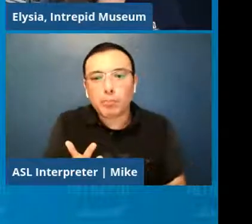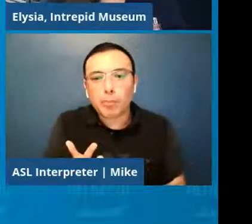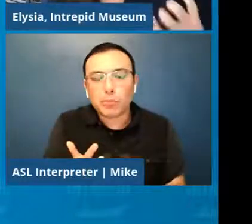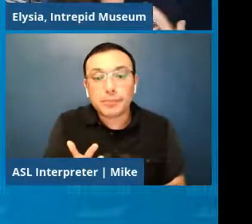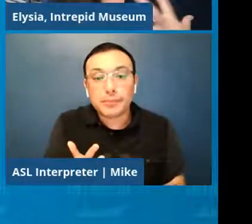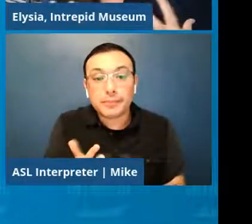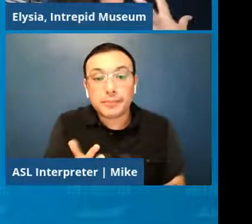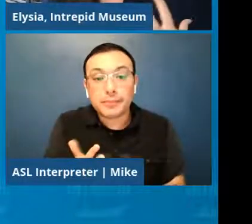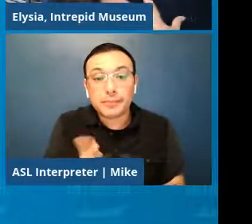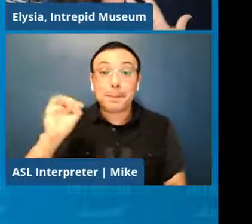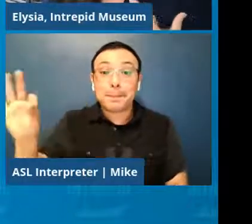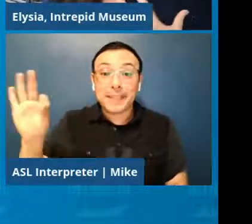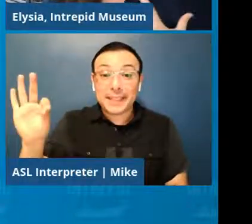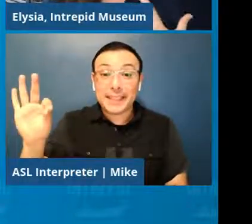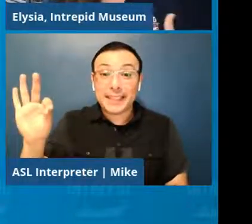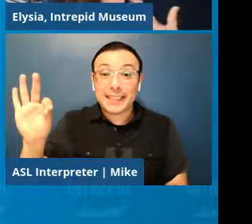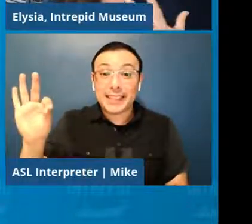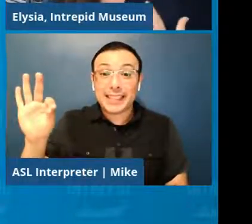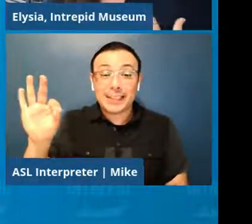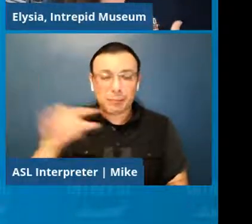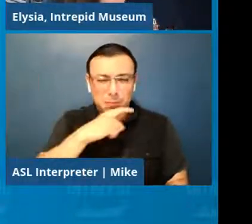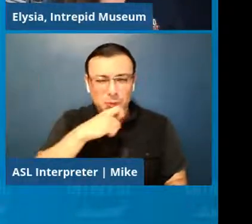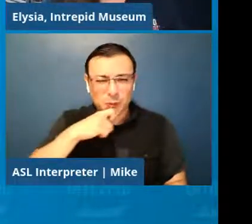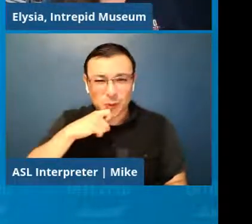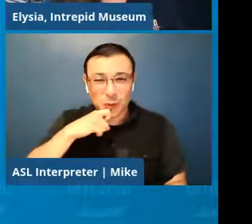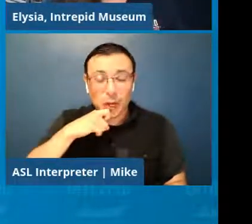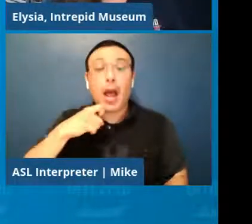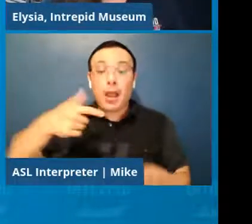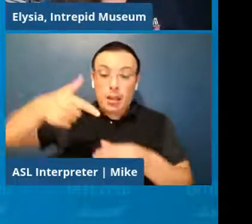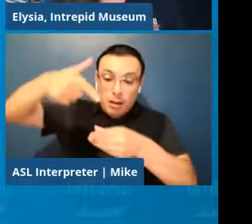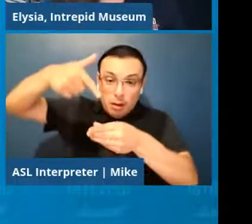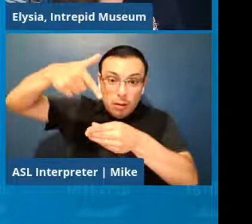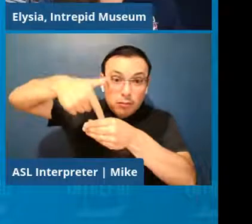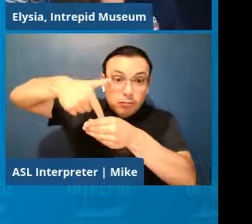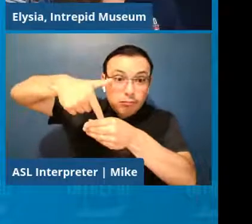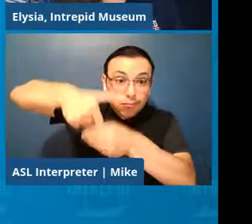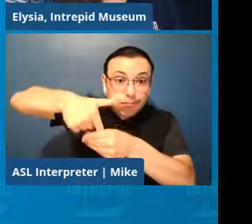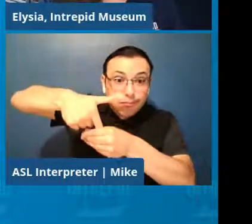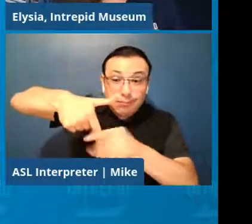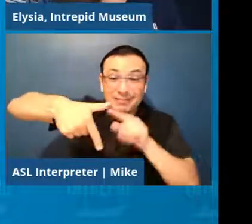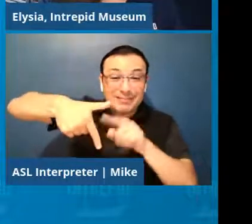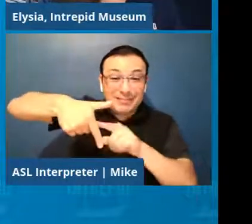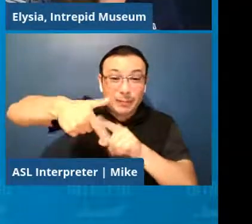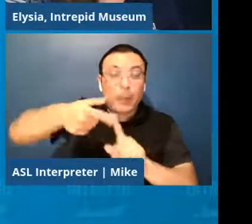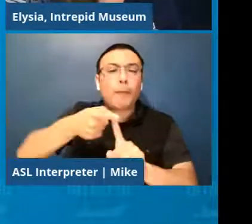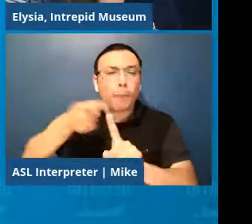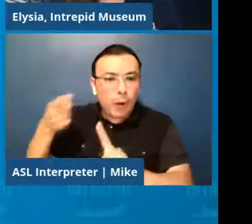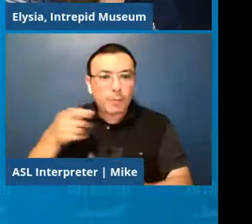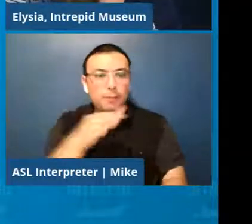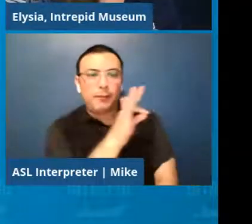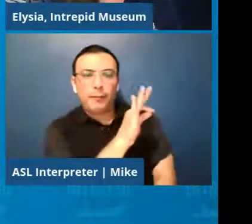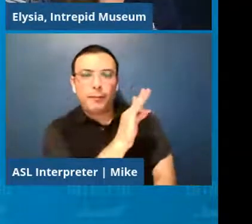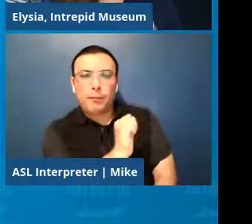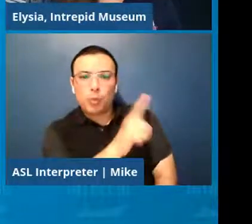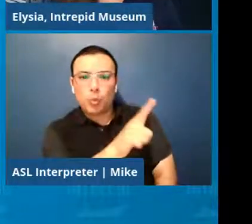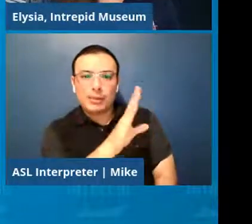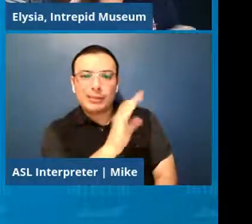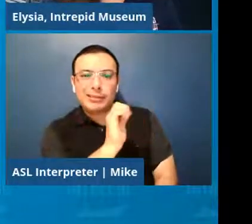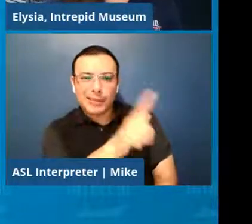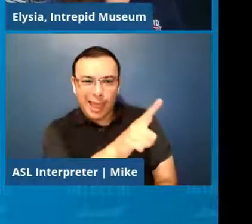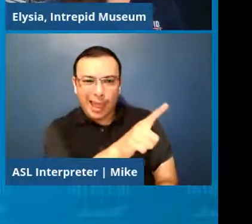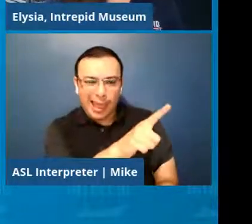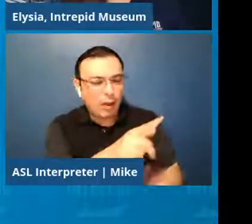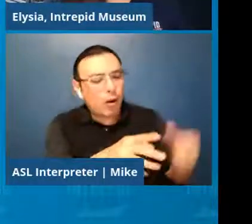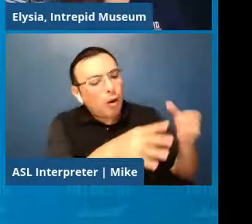there, kind of reconstituted in that bag, reformed with water. And some of the other food flown on later Gemini missions